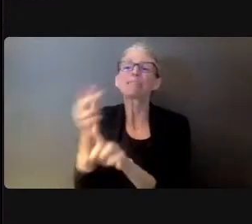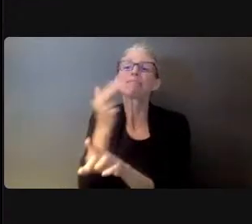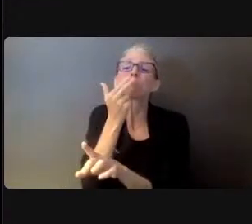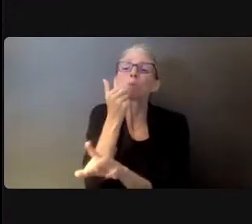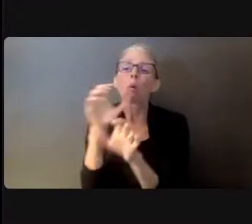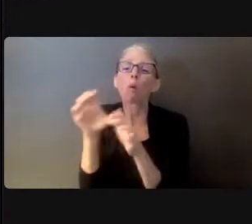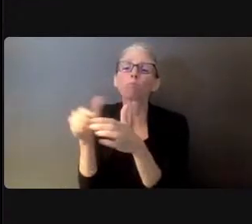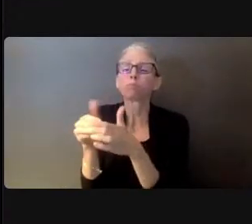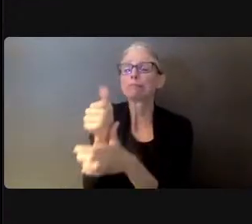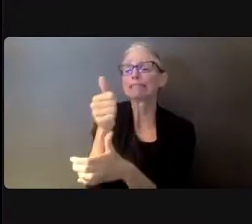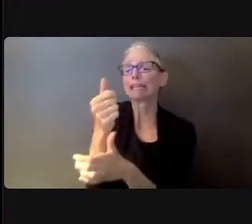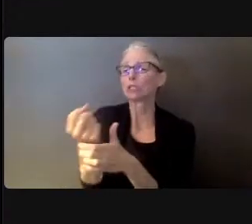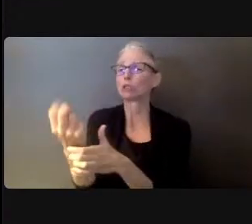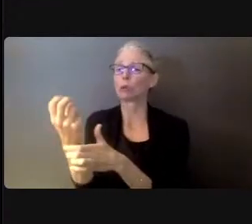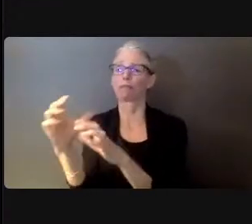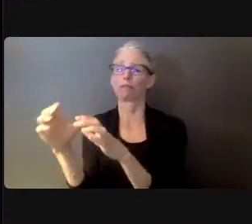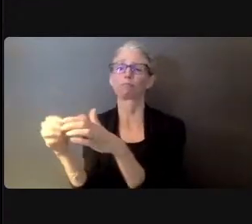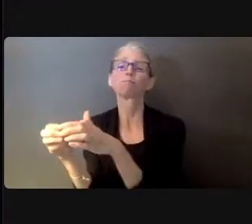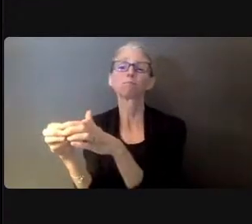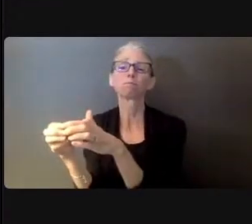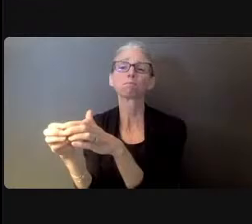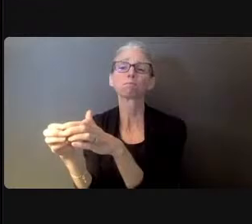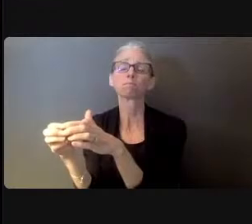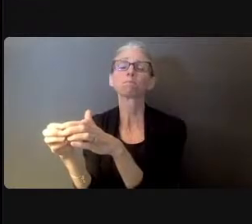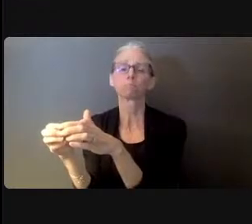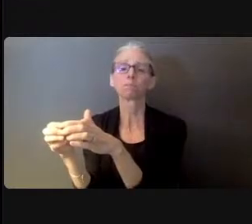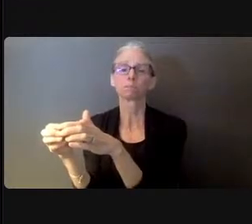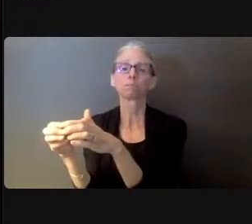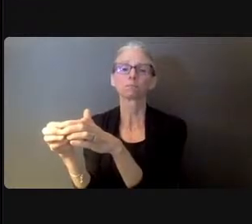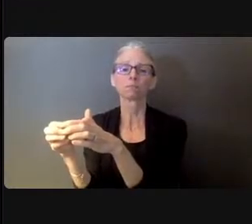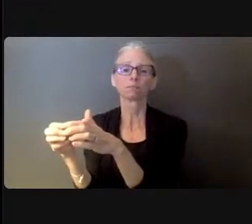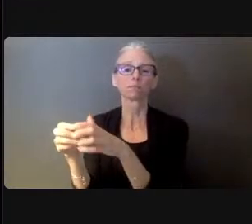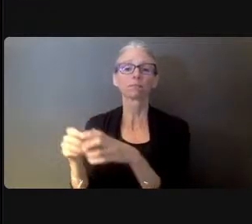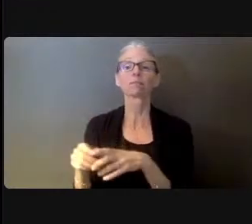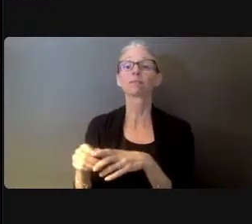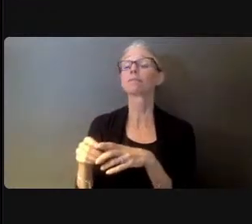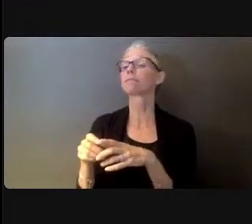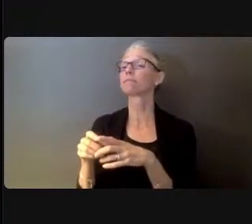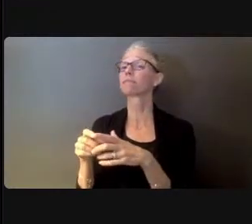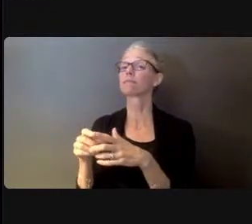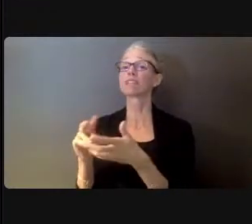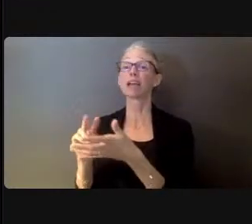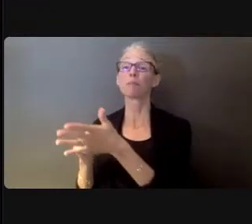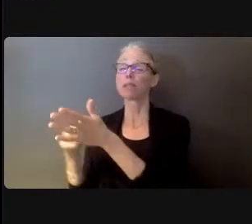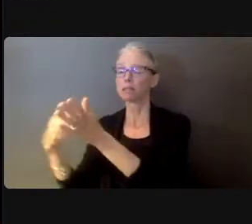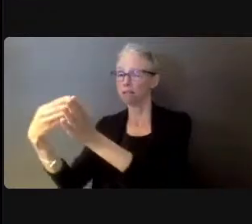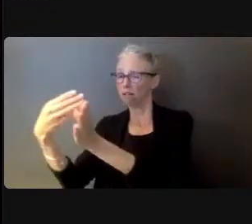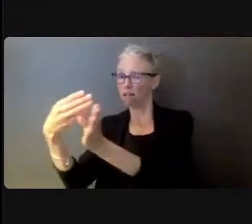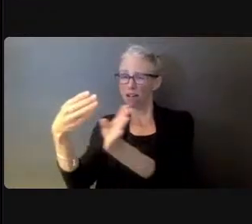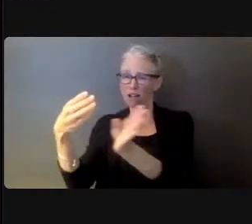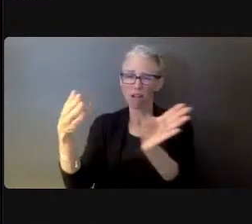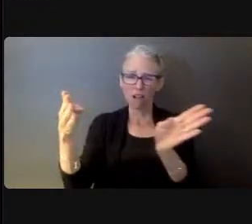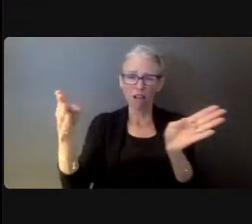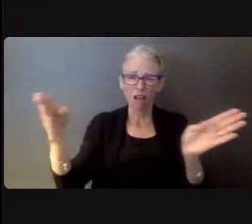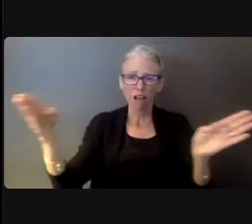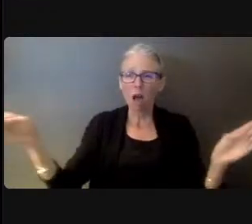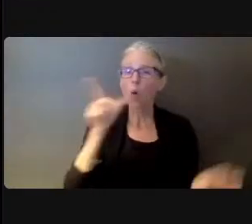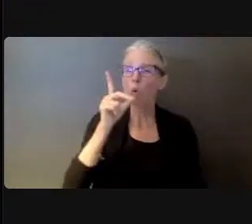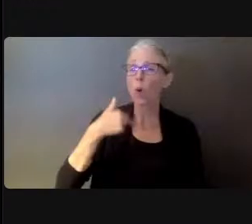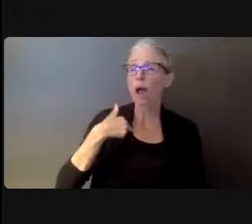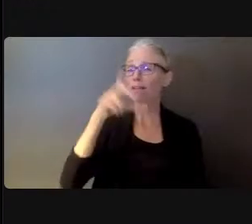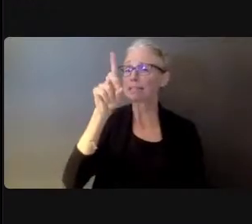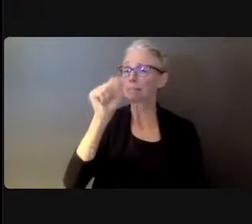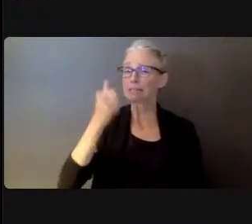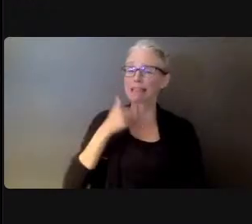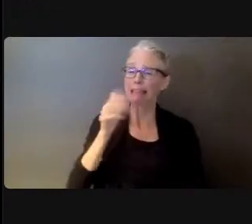people. And so it's unlikely that they've managed to capture the perspectives of people with disabilities across Canada.